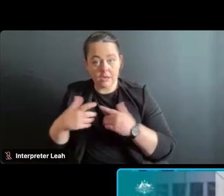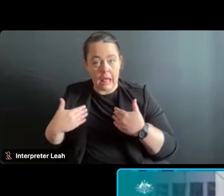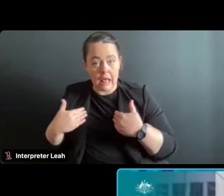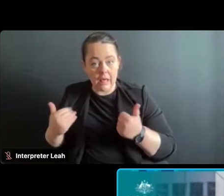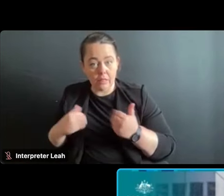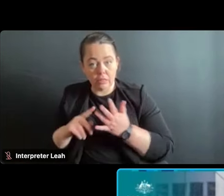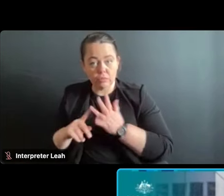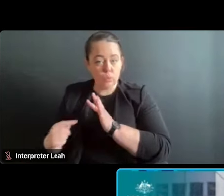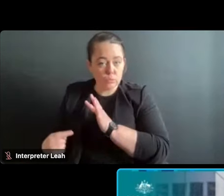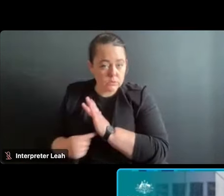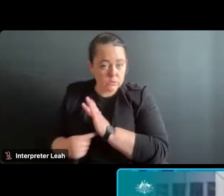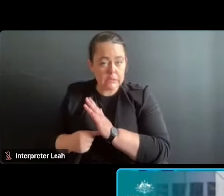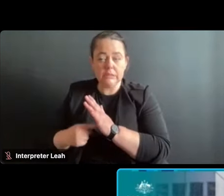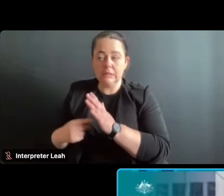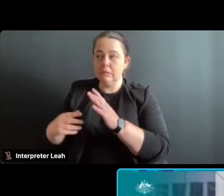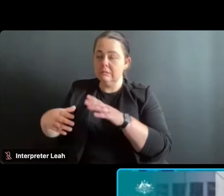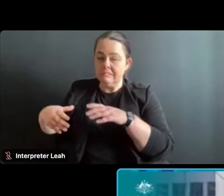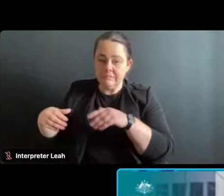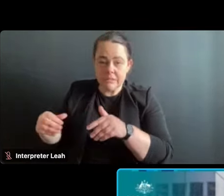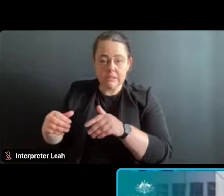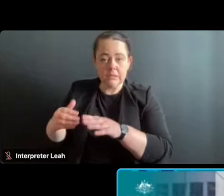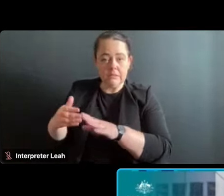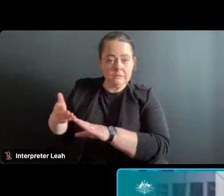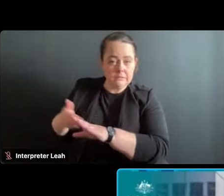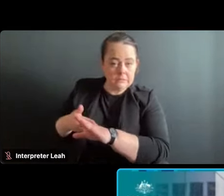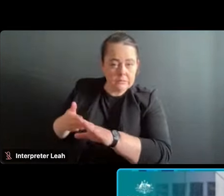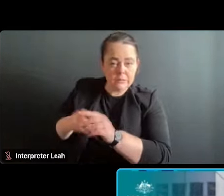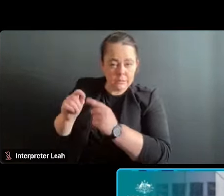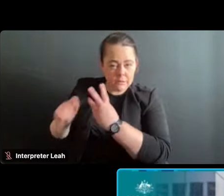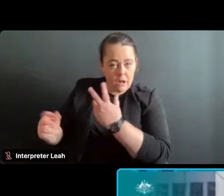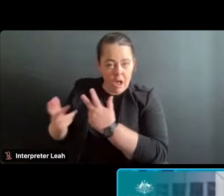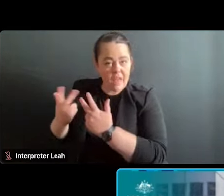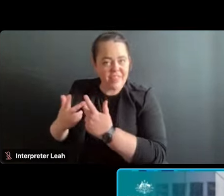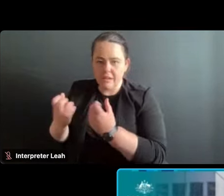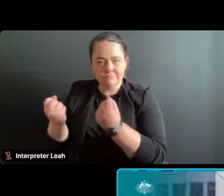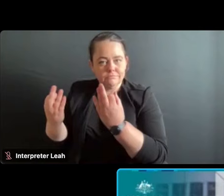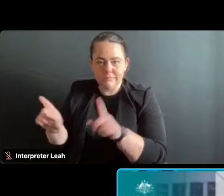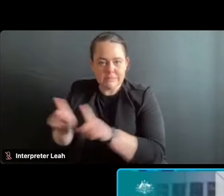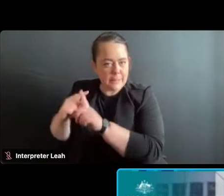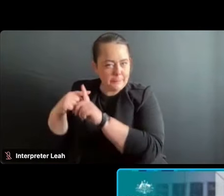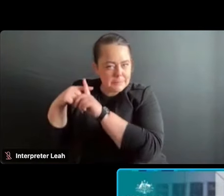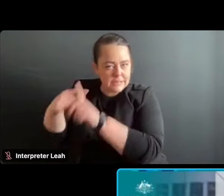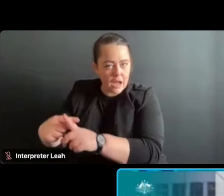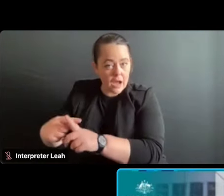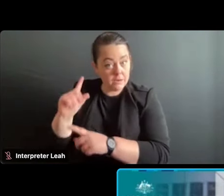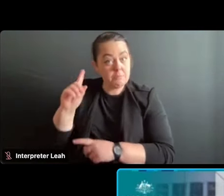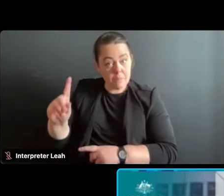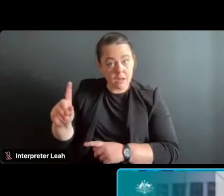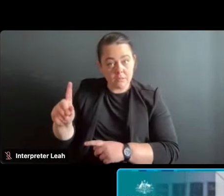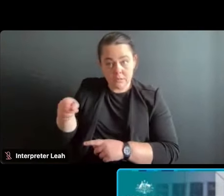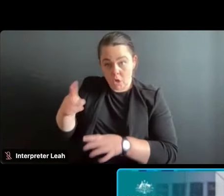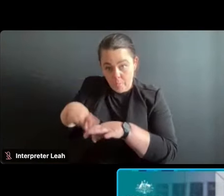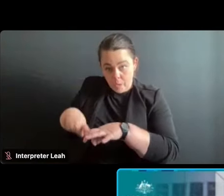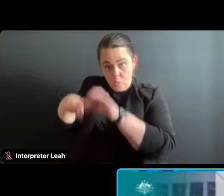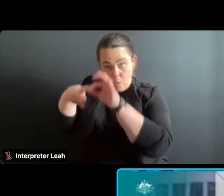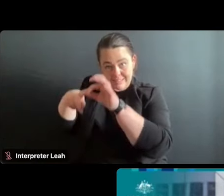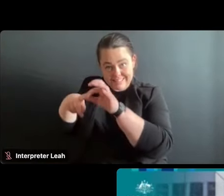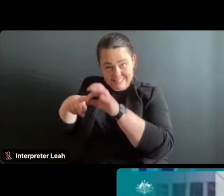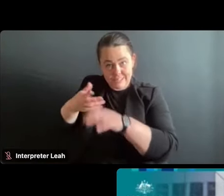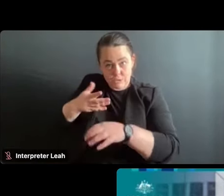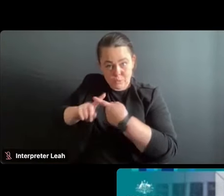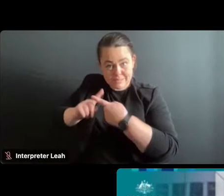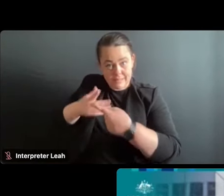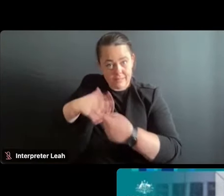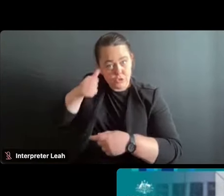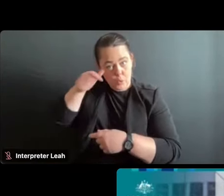around kind of prudential quality and how the reports will be used still stands. Yes, that's